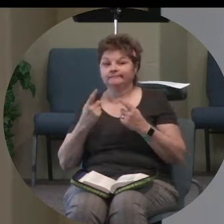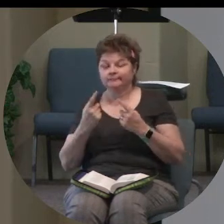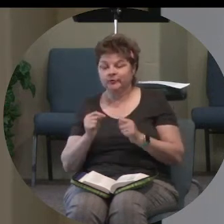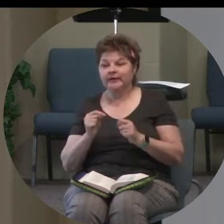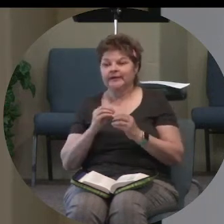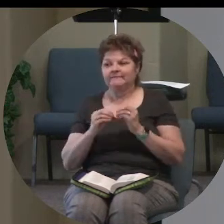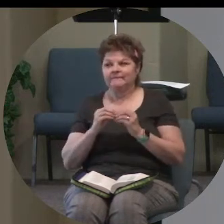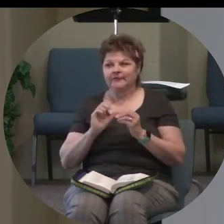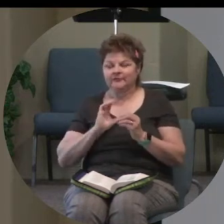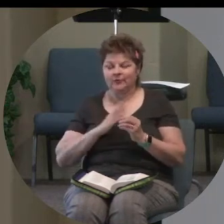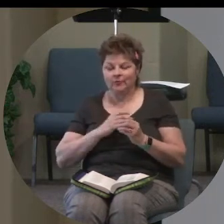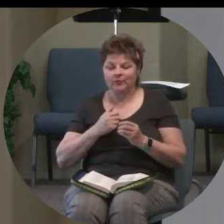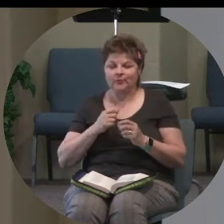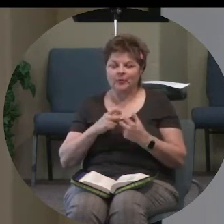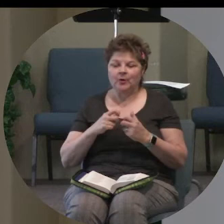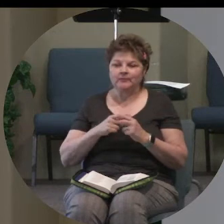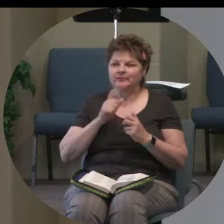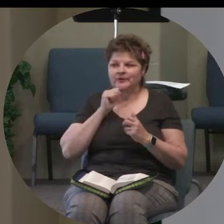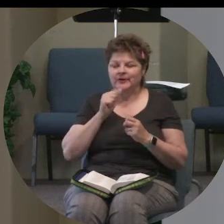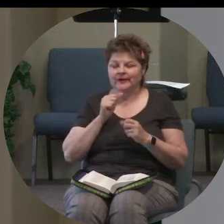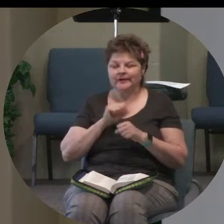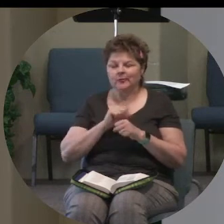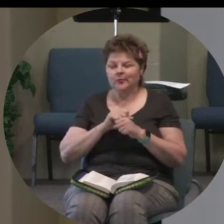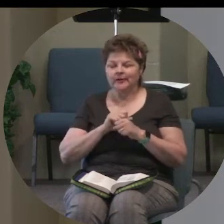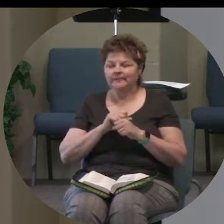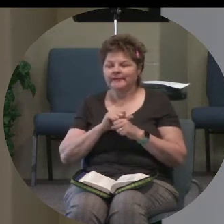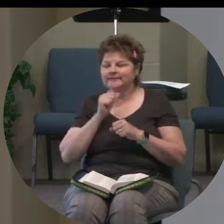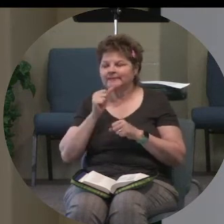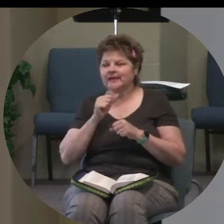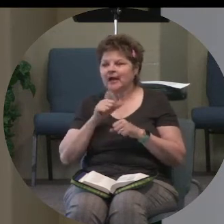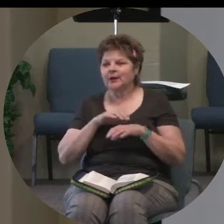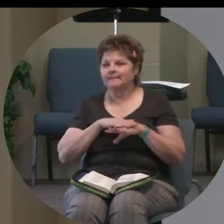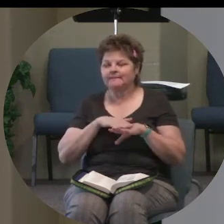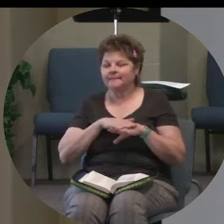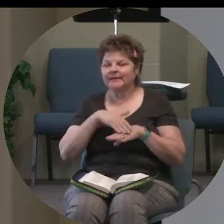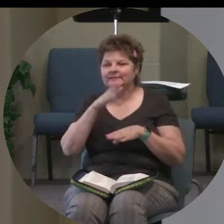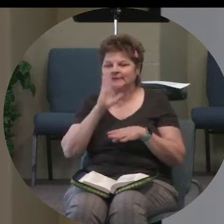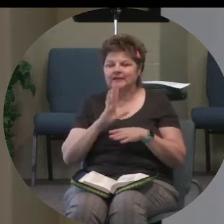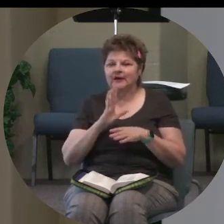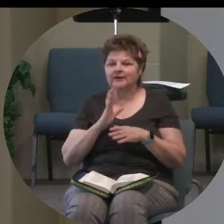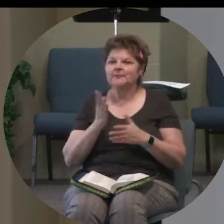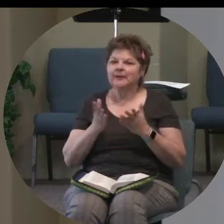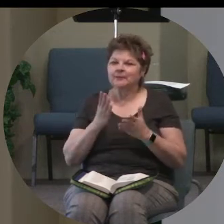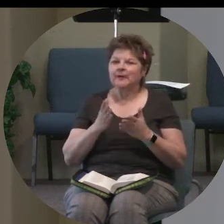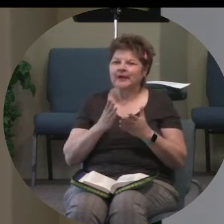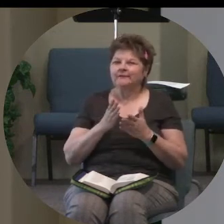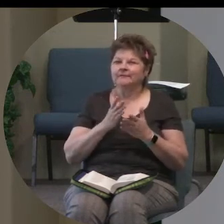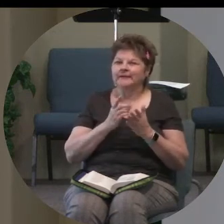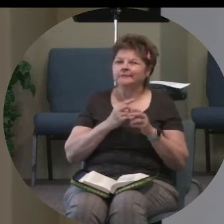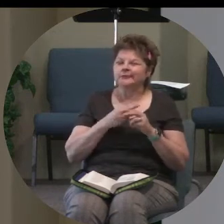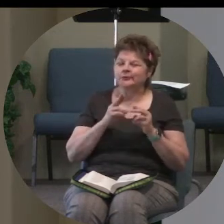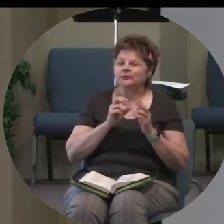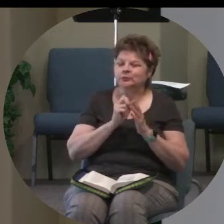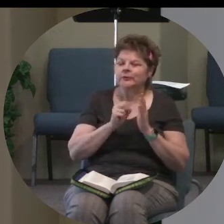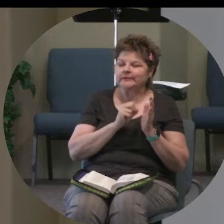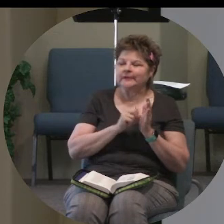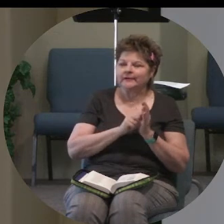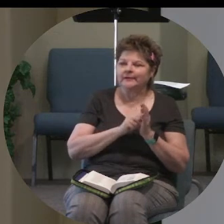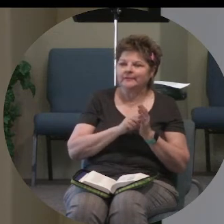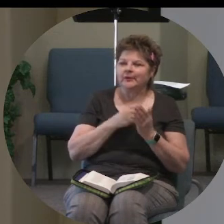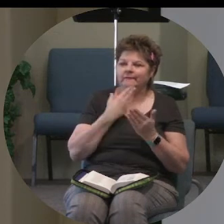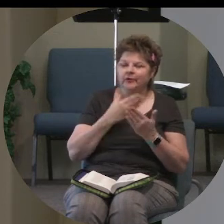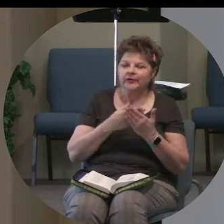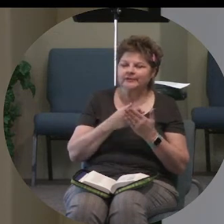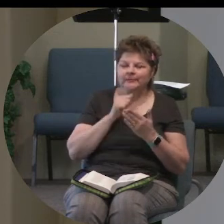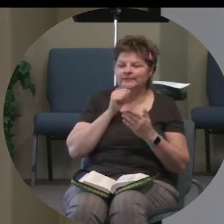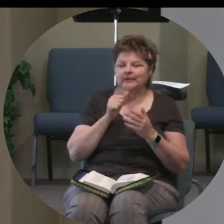in God. We might get a season of goodness out of it, but it won't last. Right?